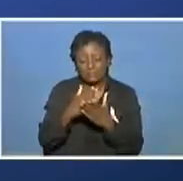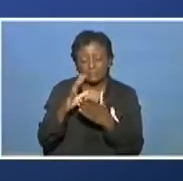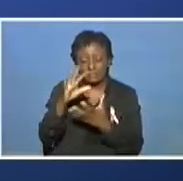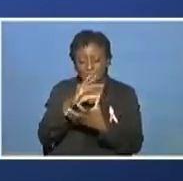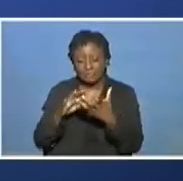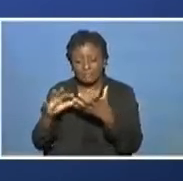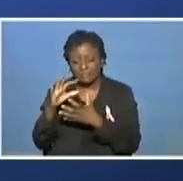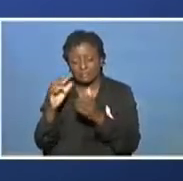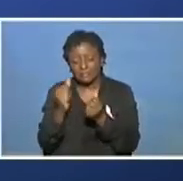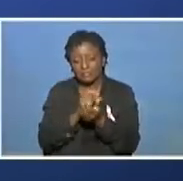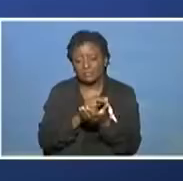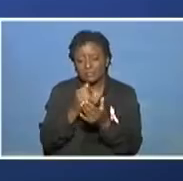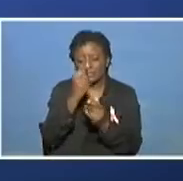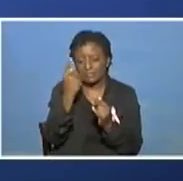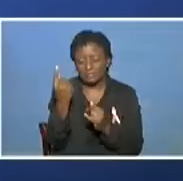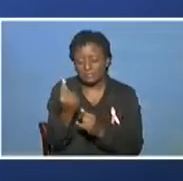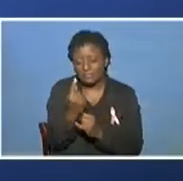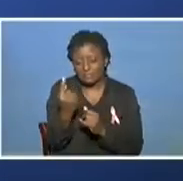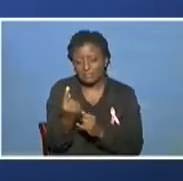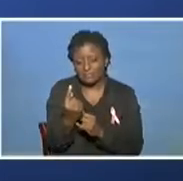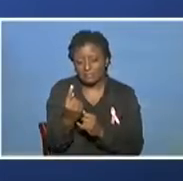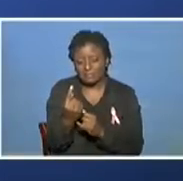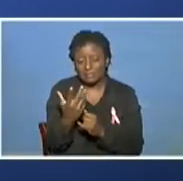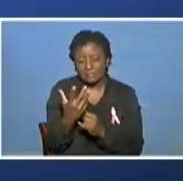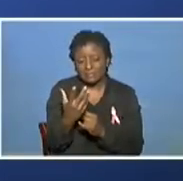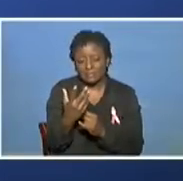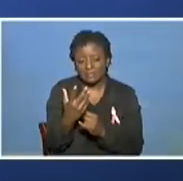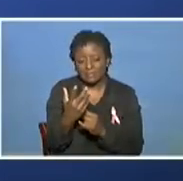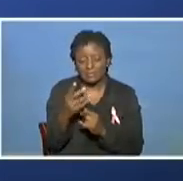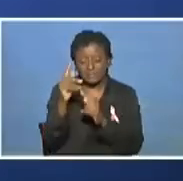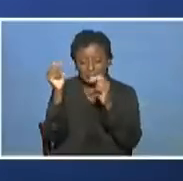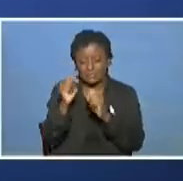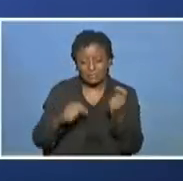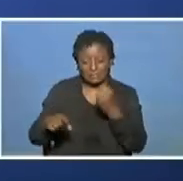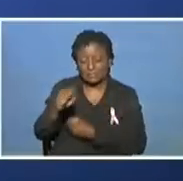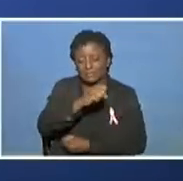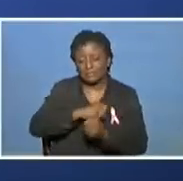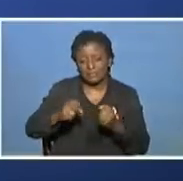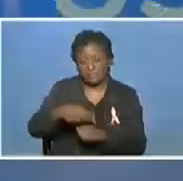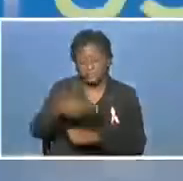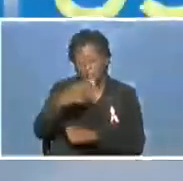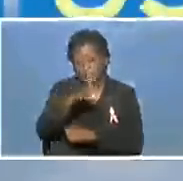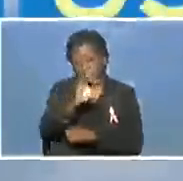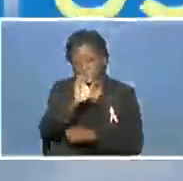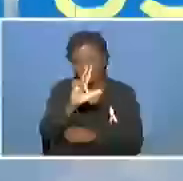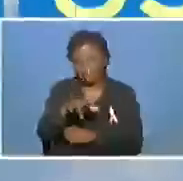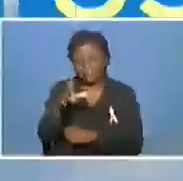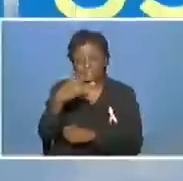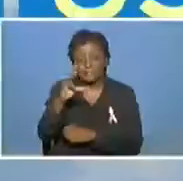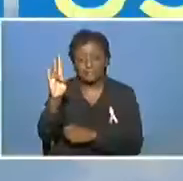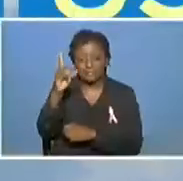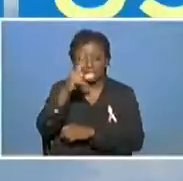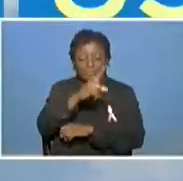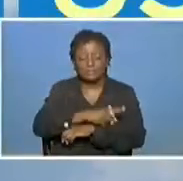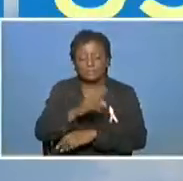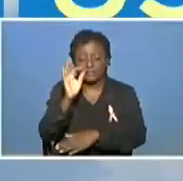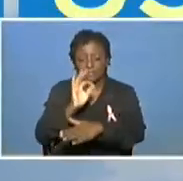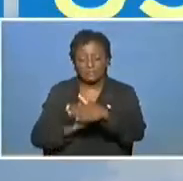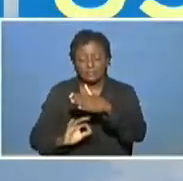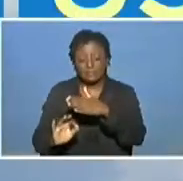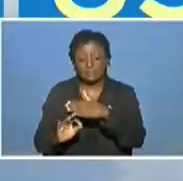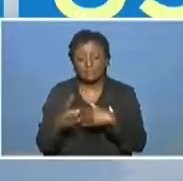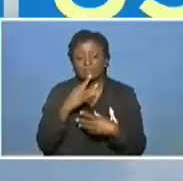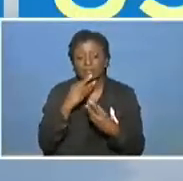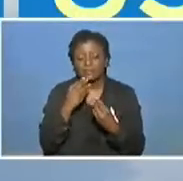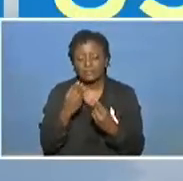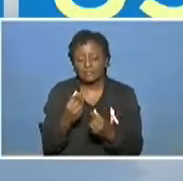cloudy with an isolated thunderstorm still looking around. High temperature tomorrow, just around 83 degrees, and your extended weather forecast, the wet stuff will be with